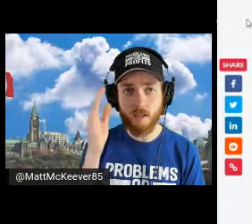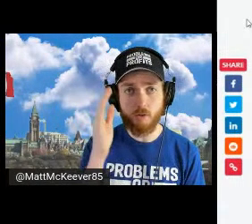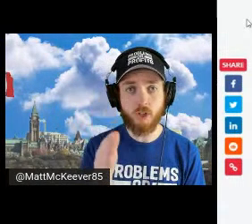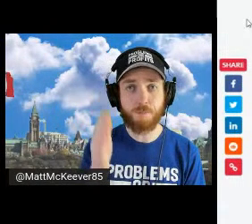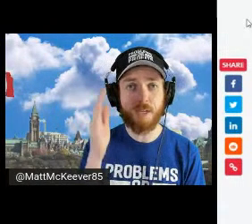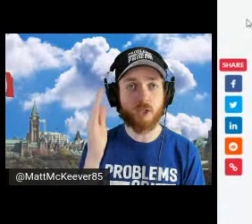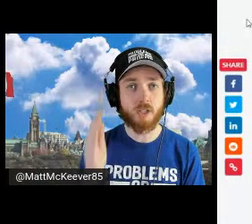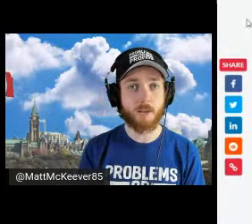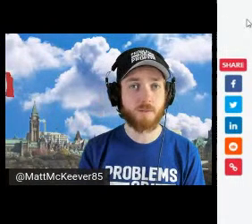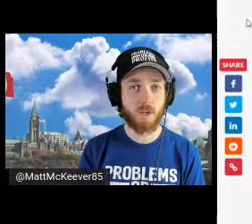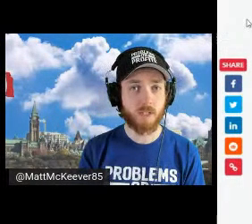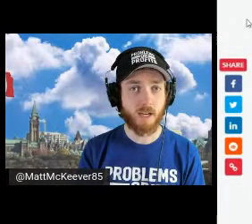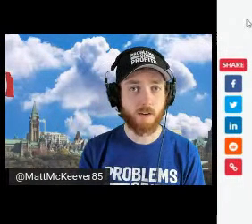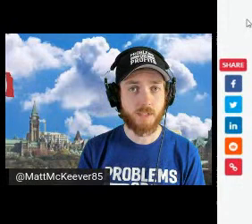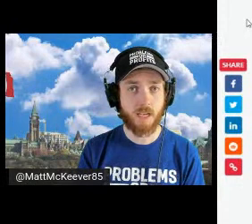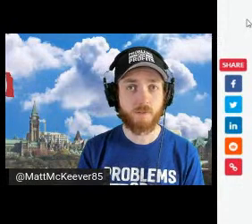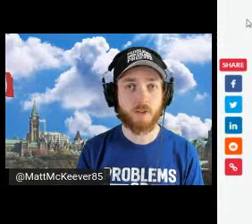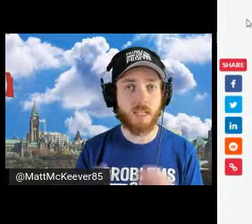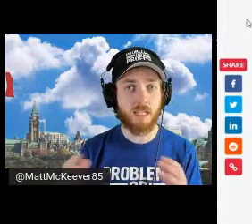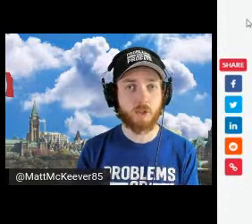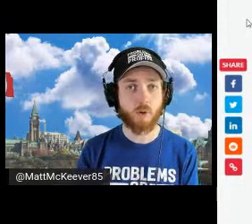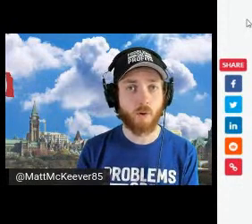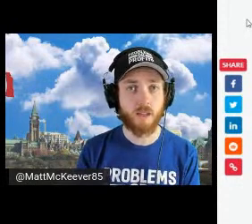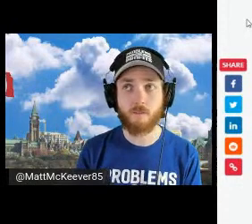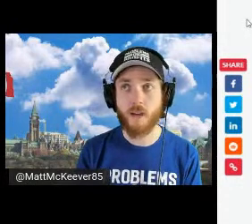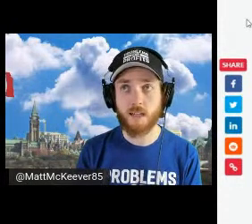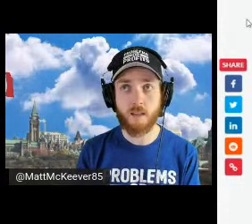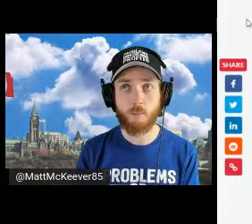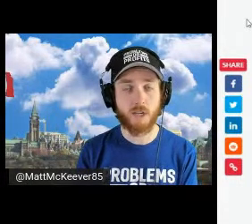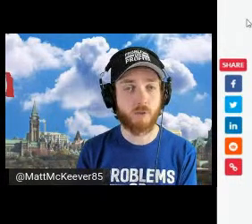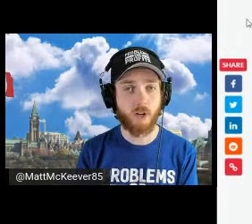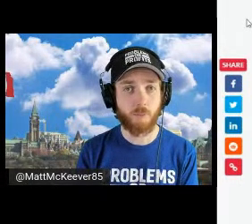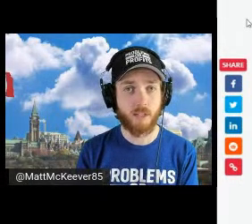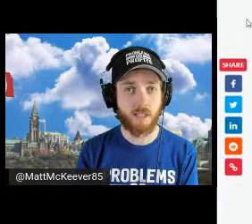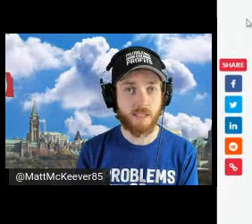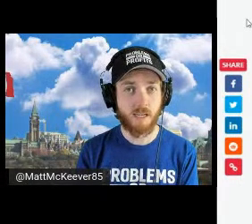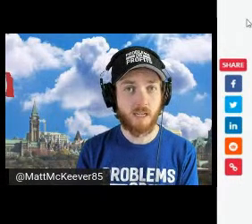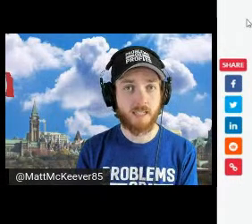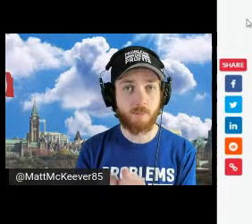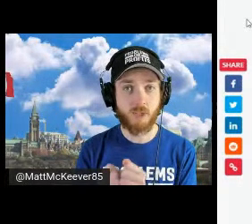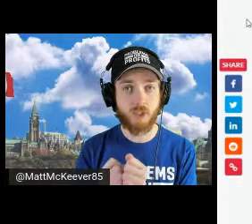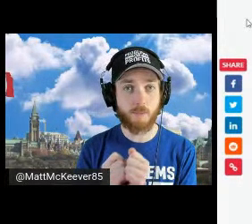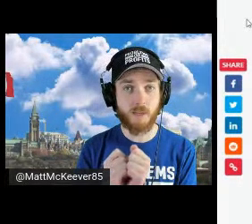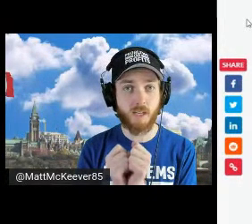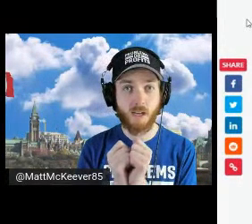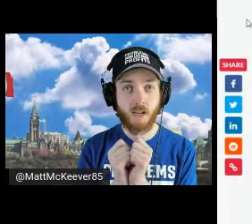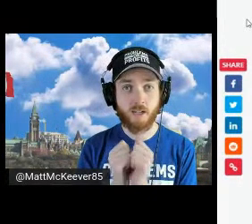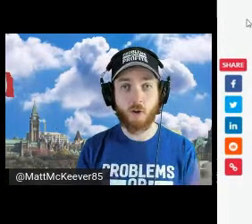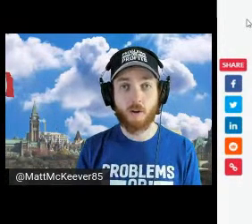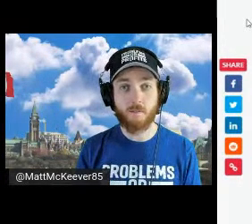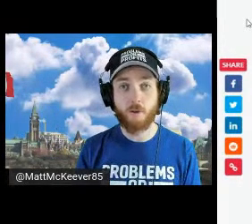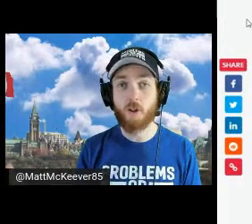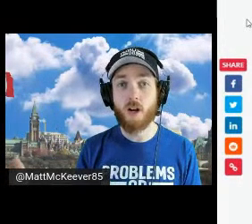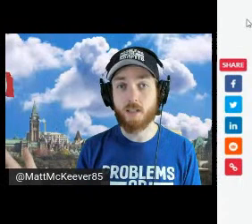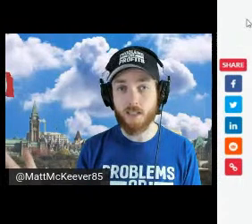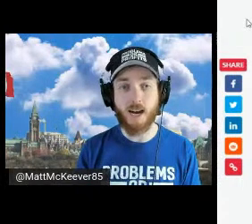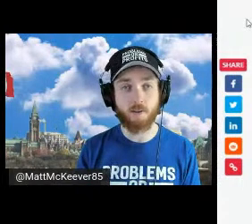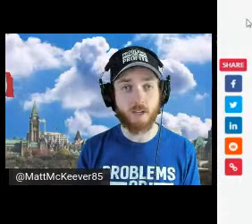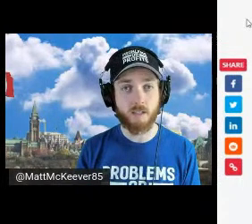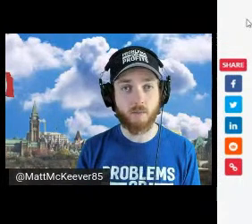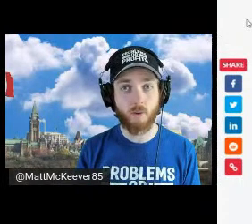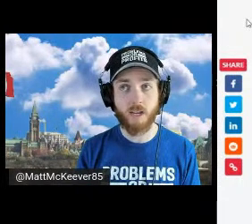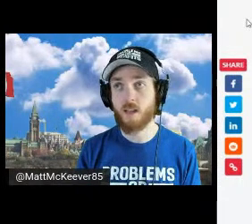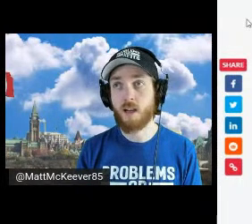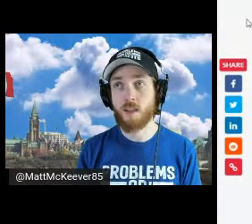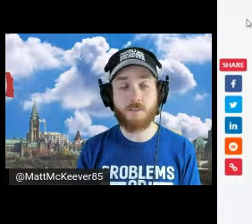Like, you should be ashamed of yourselves if you're taking joy in the fact that the Montreal police seem to just be going full on